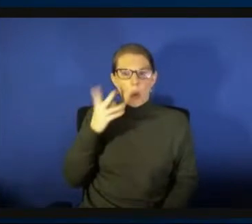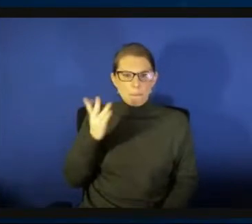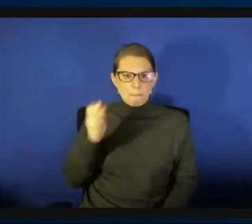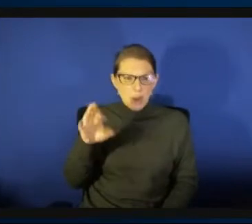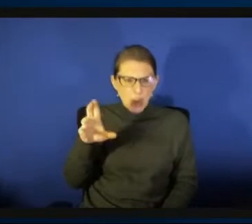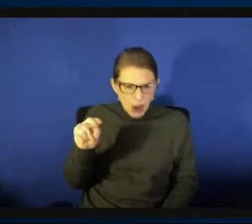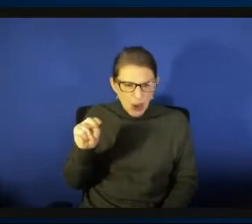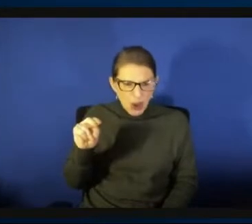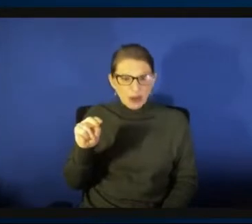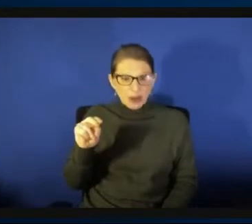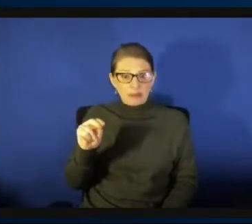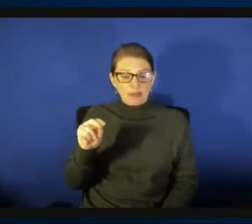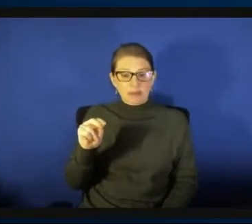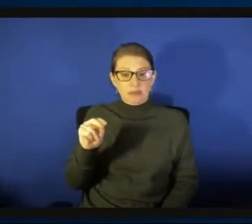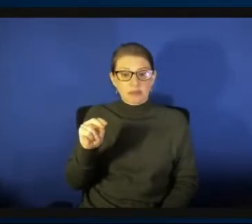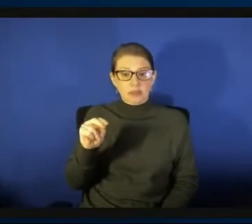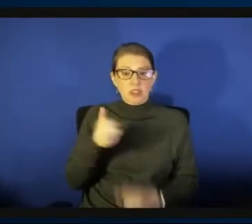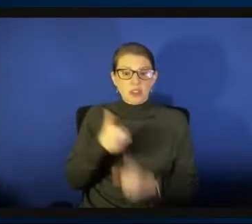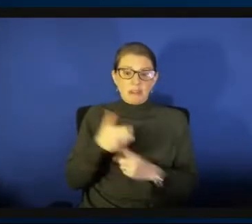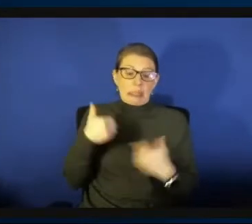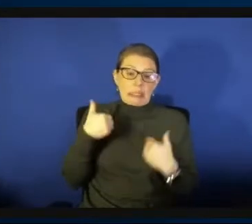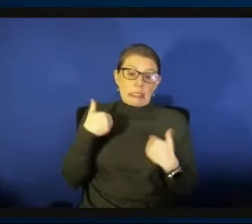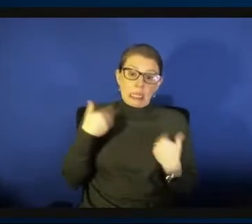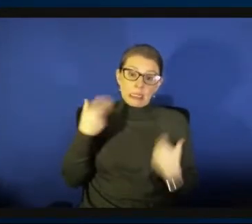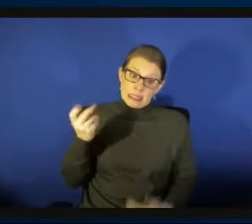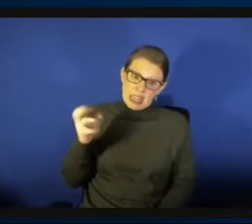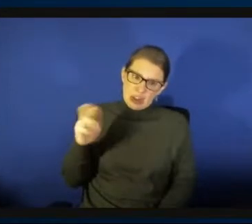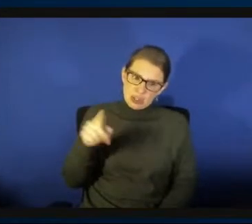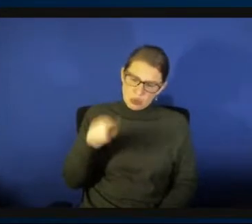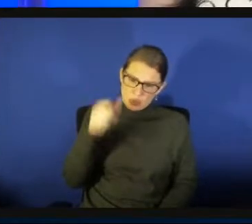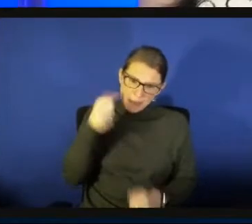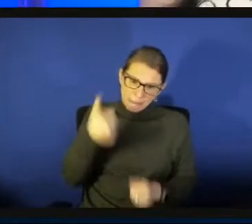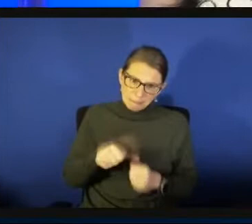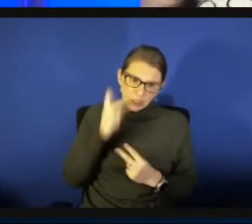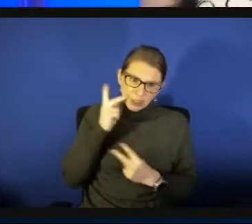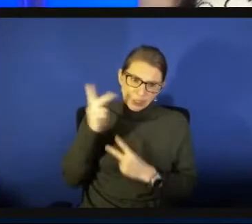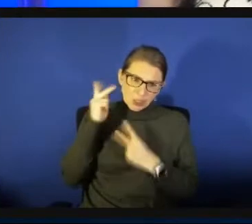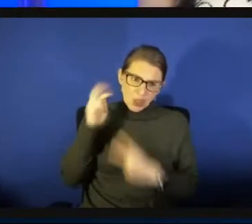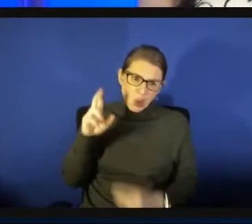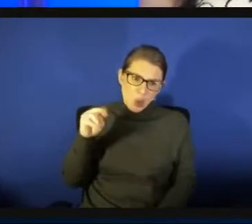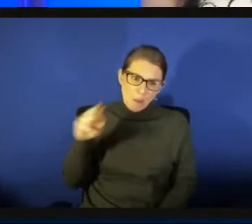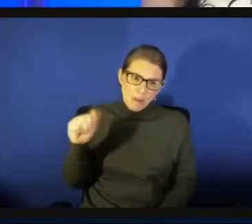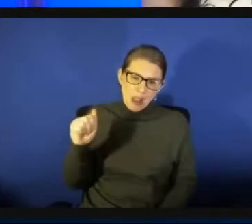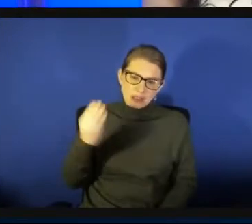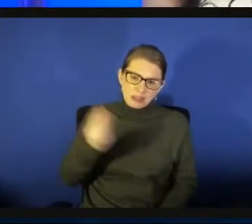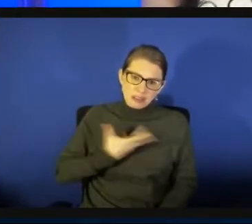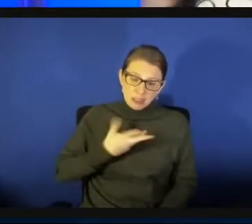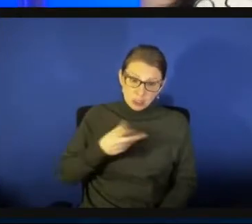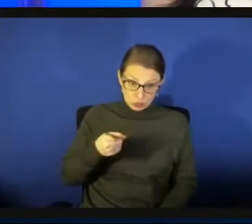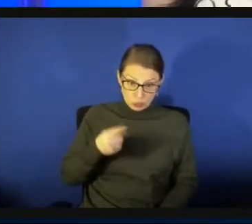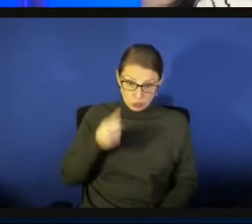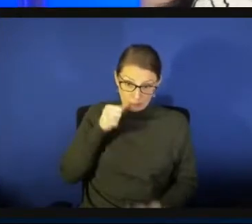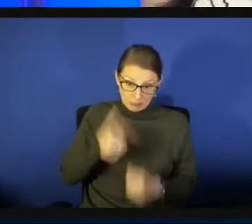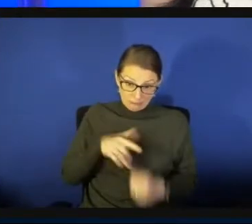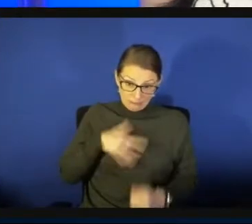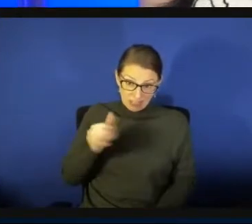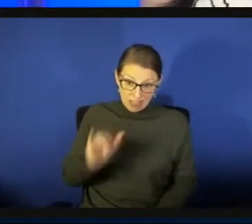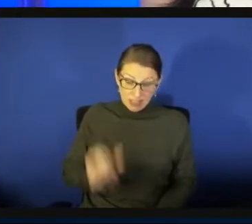Roma, I know you were so little when it happened. Karen, do you have any memories of what Roma told you, or do you remember, Roma, what it felt like?